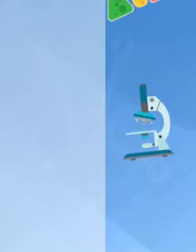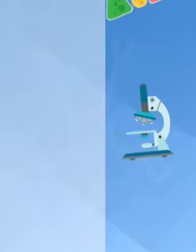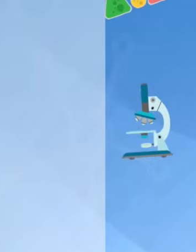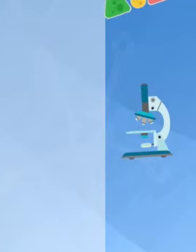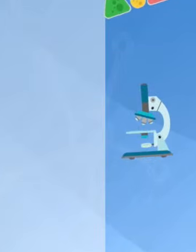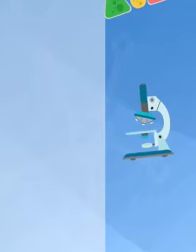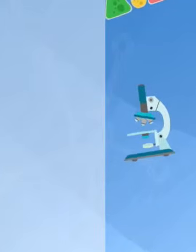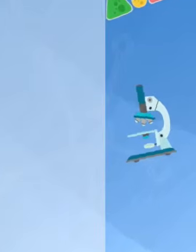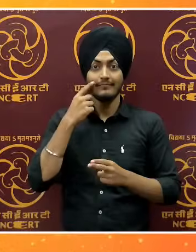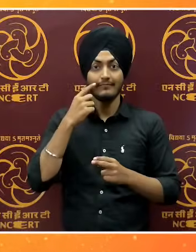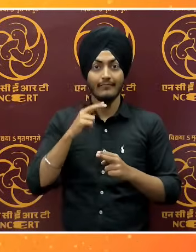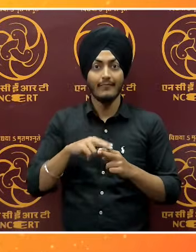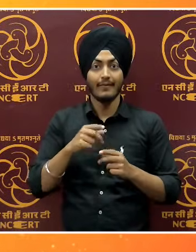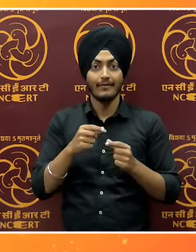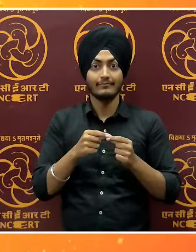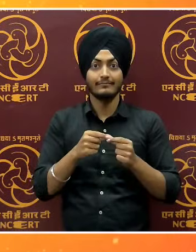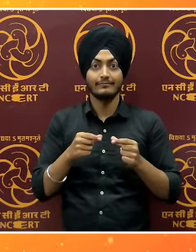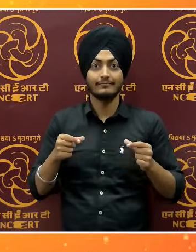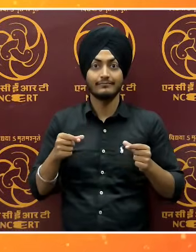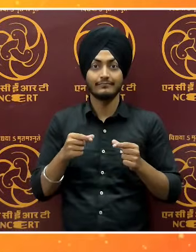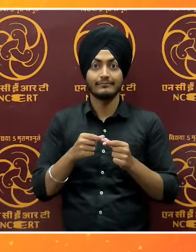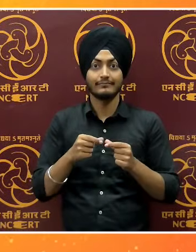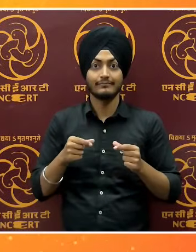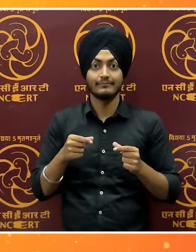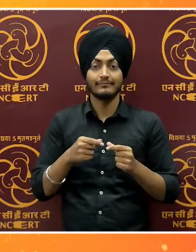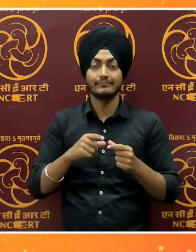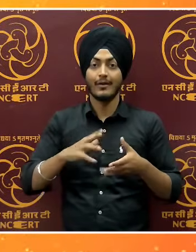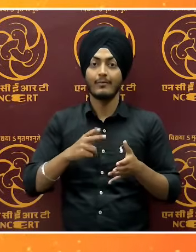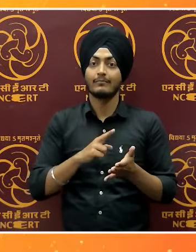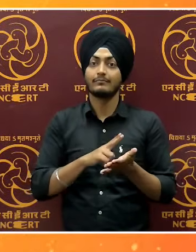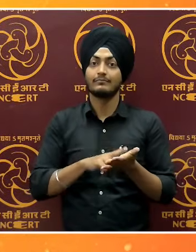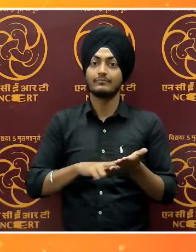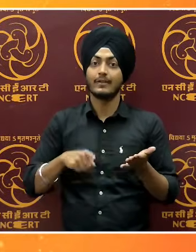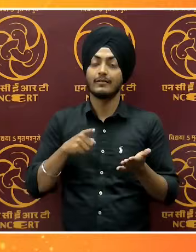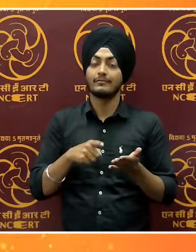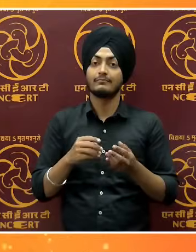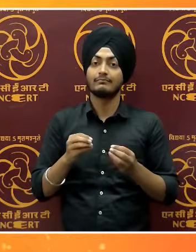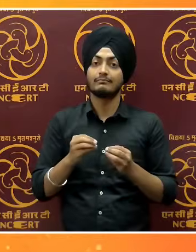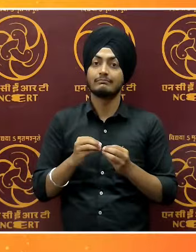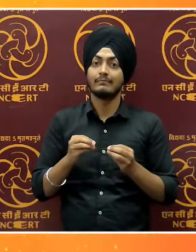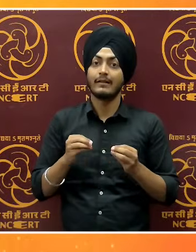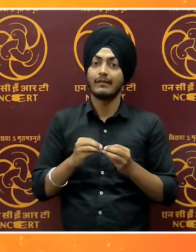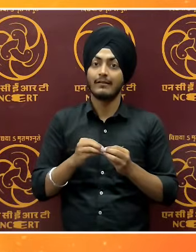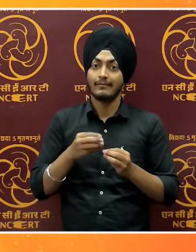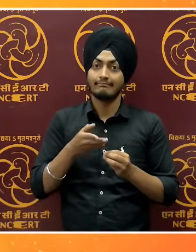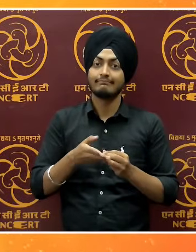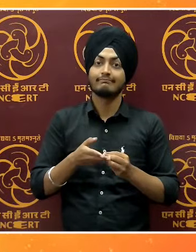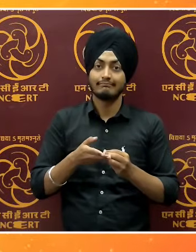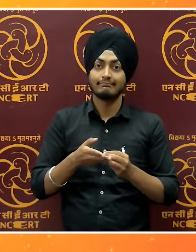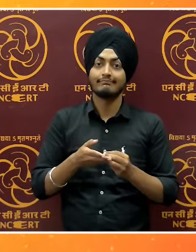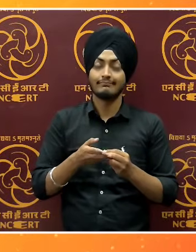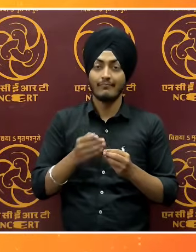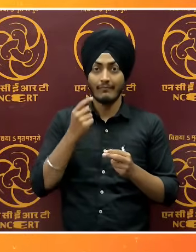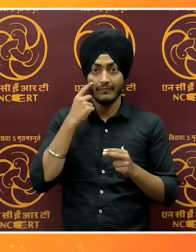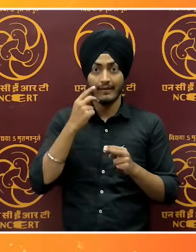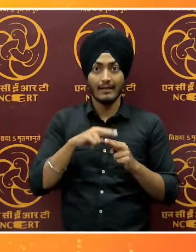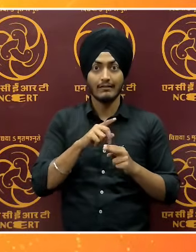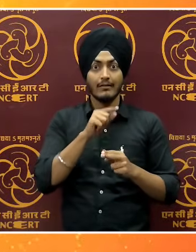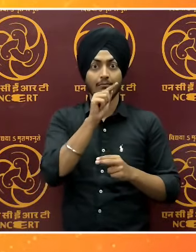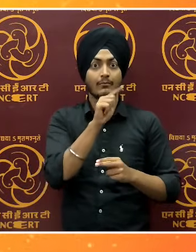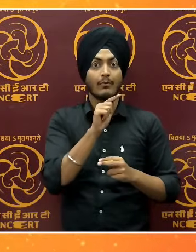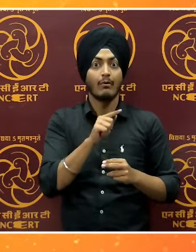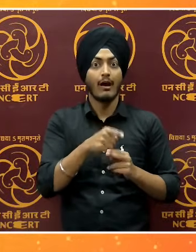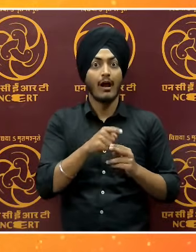if you take bar magnet is a natural magnet. Okay. Natural magnet means it has the property of